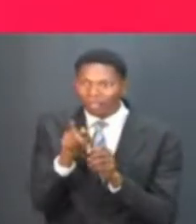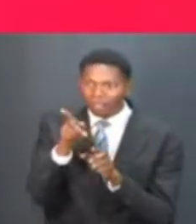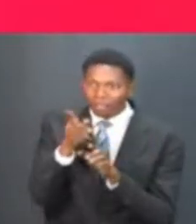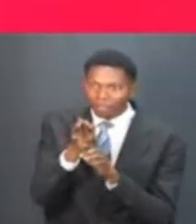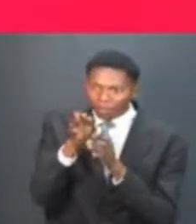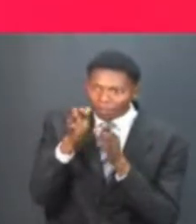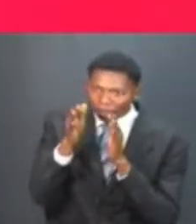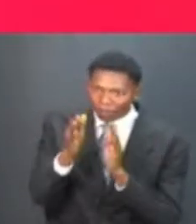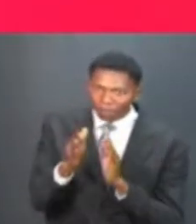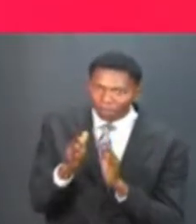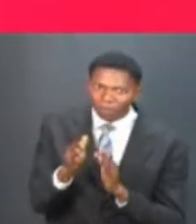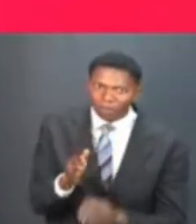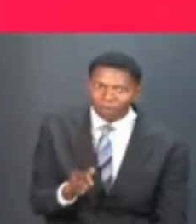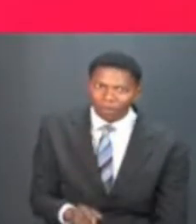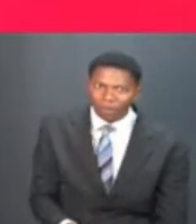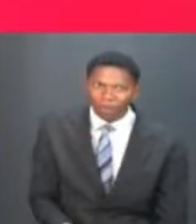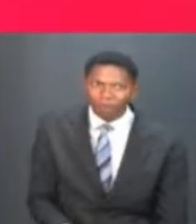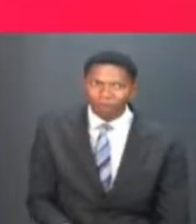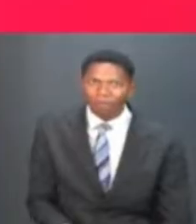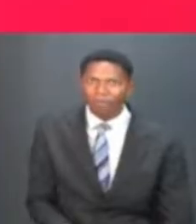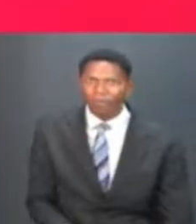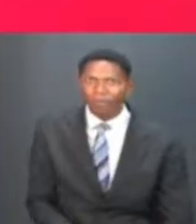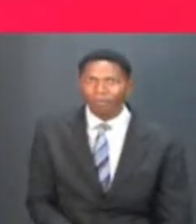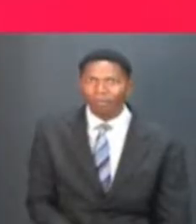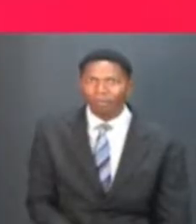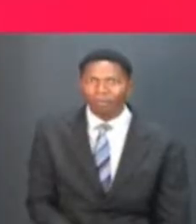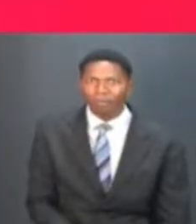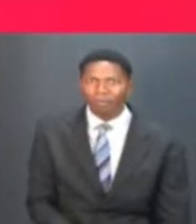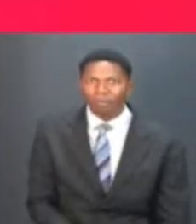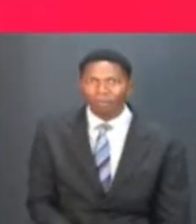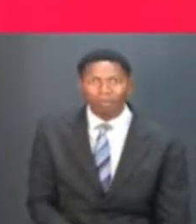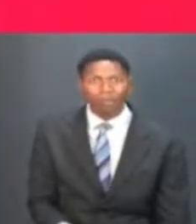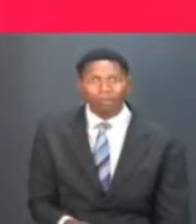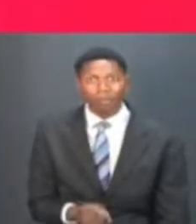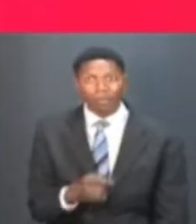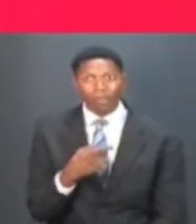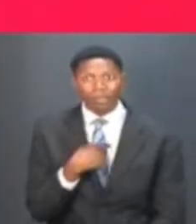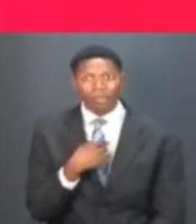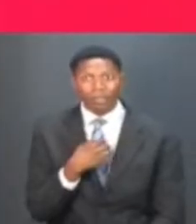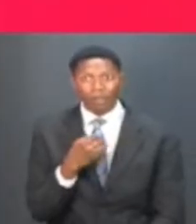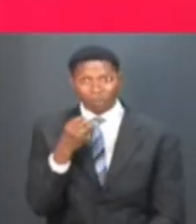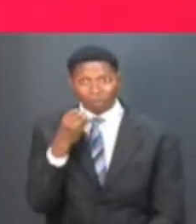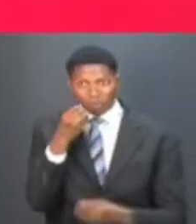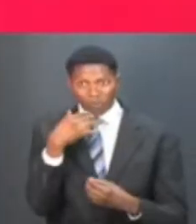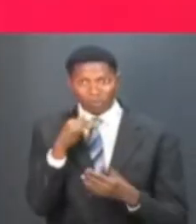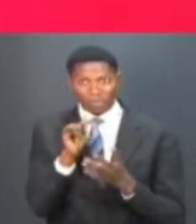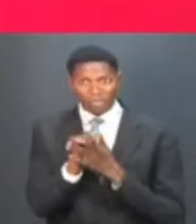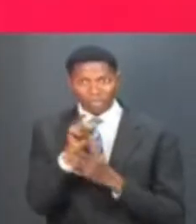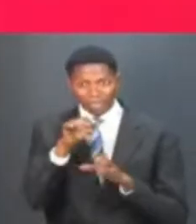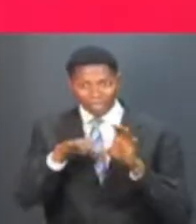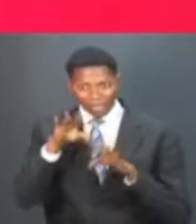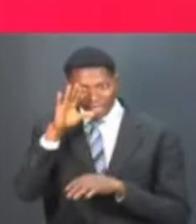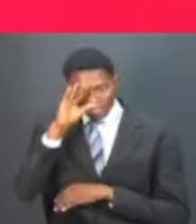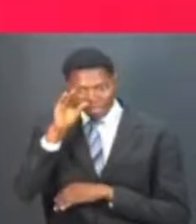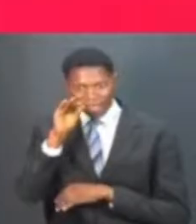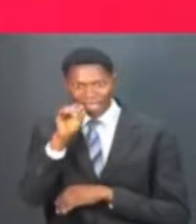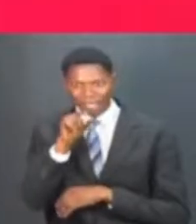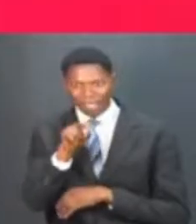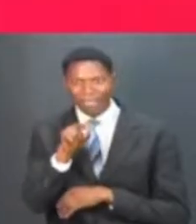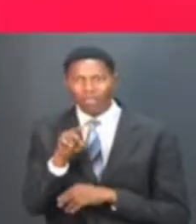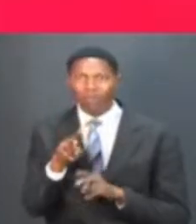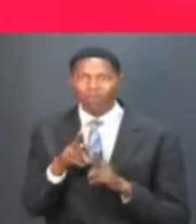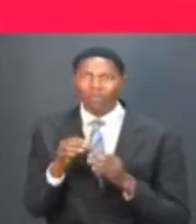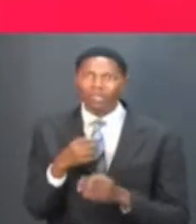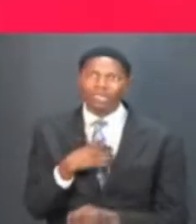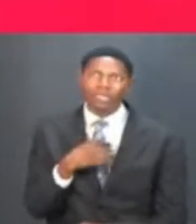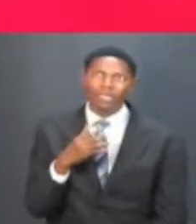Professor Benyo. I'm told you are the chair of the Kolobi board. Okay, so that's